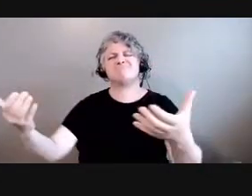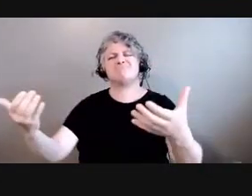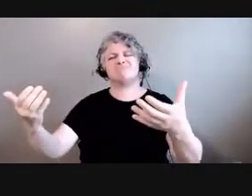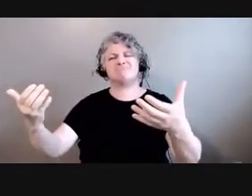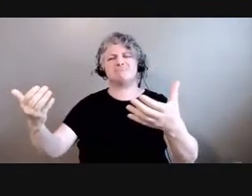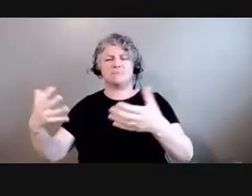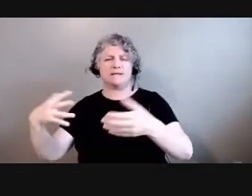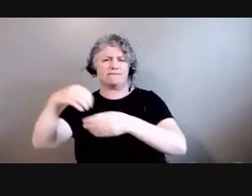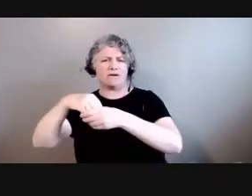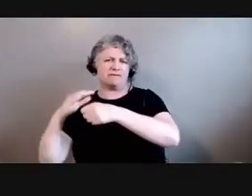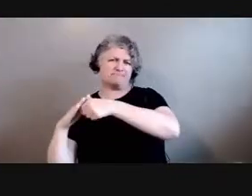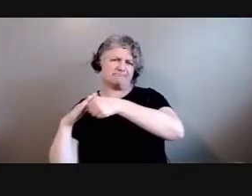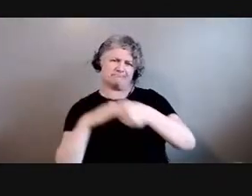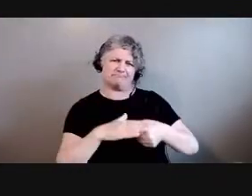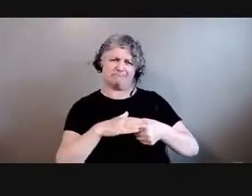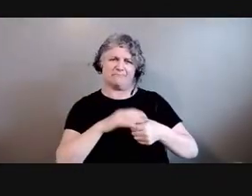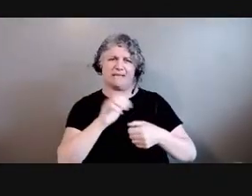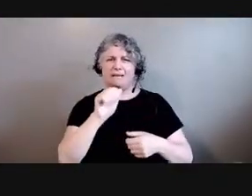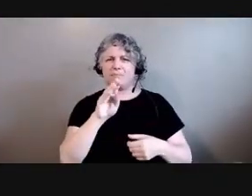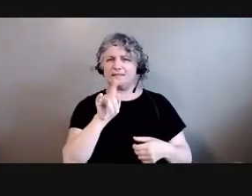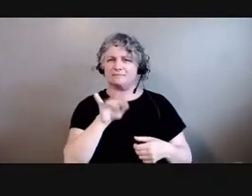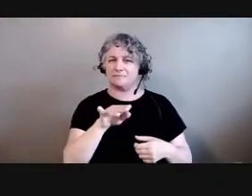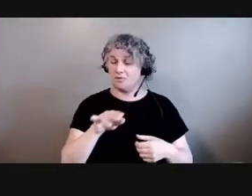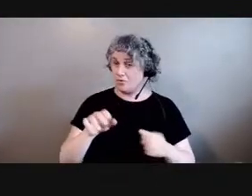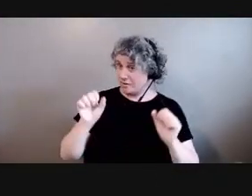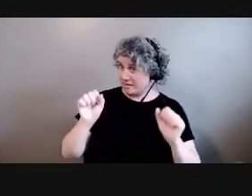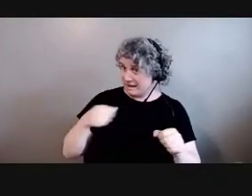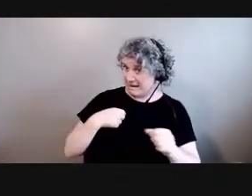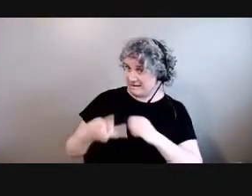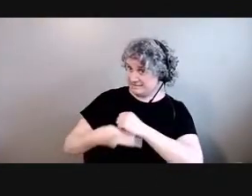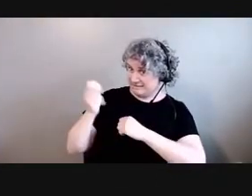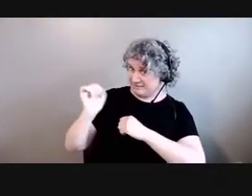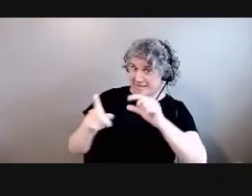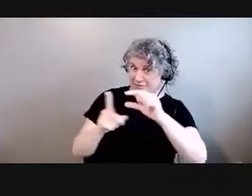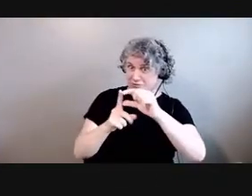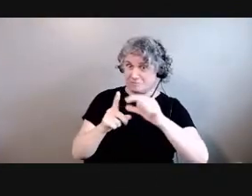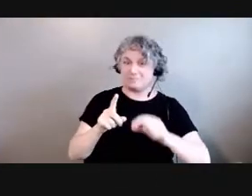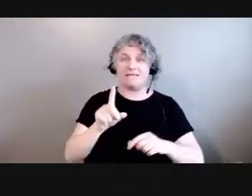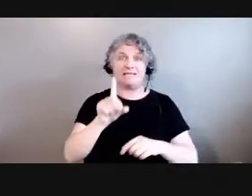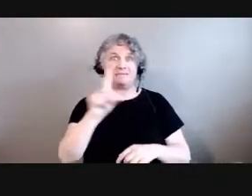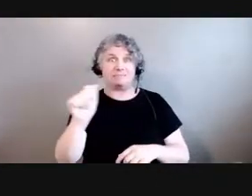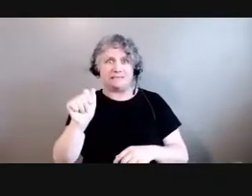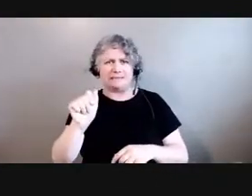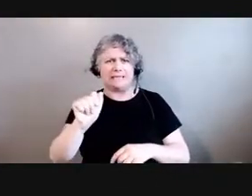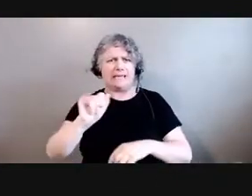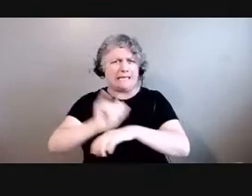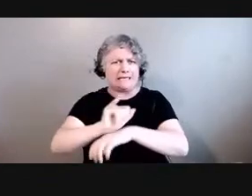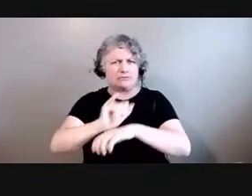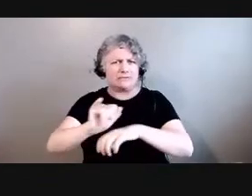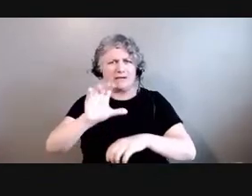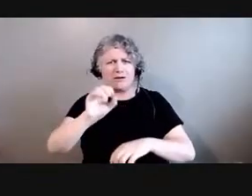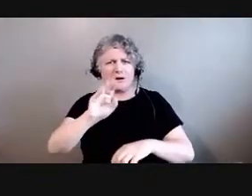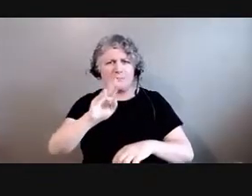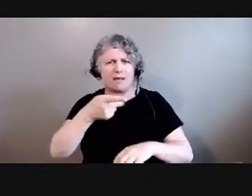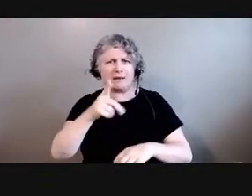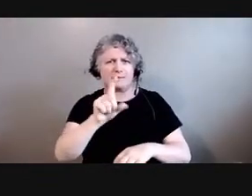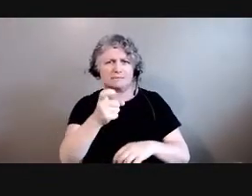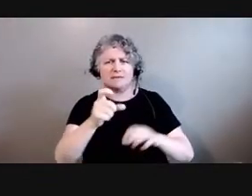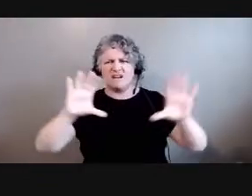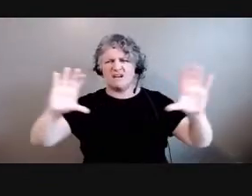ableism? That's a great question. Can I steal the term disability industrial complex? I think it's a wonderful way